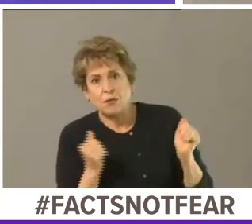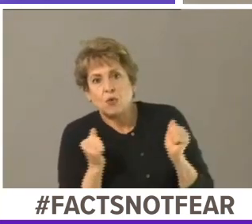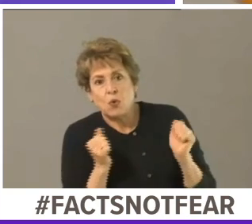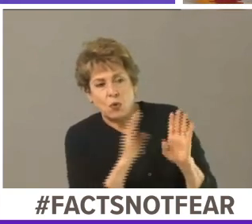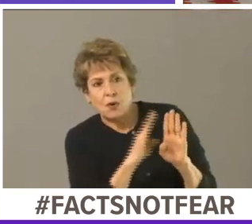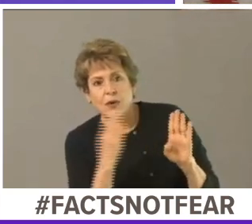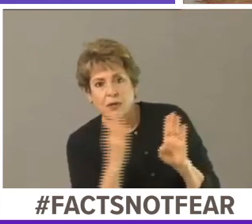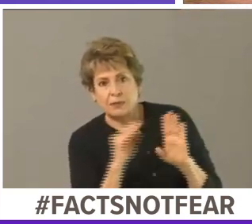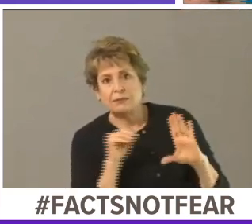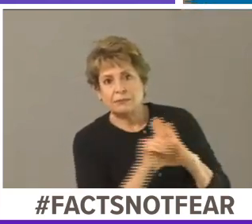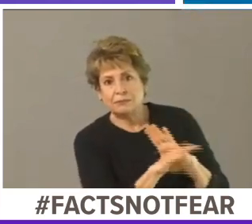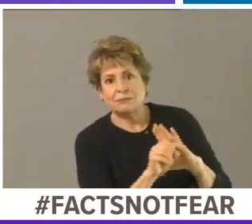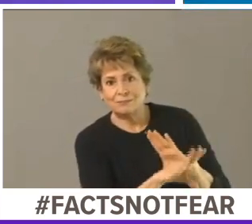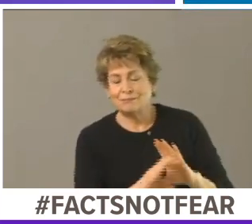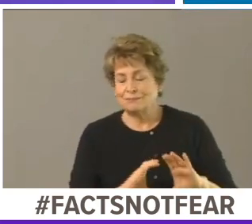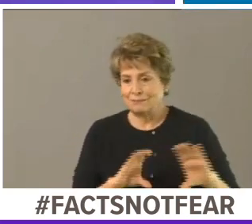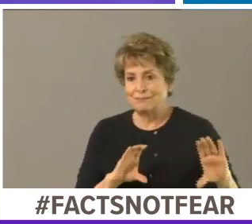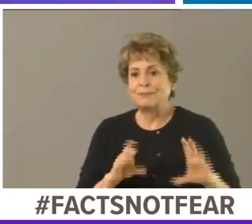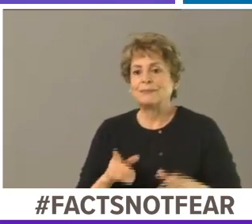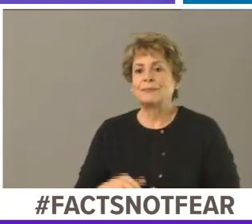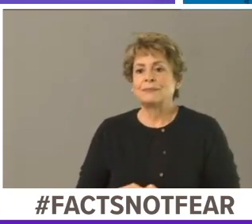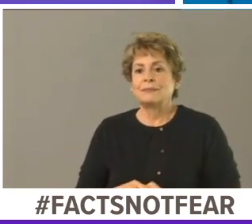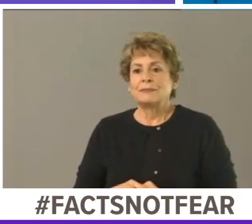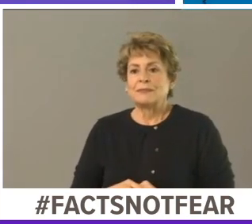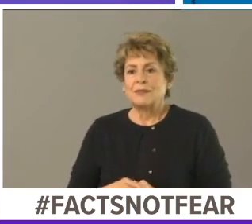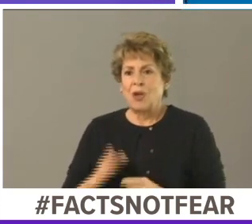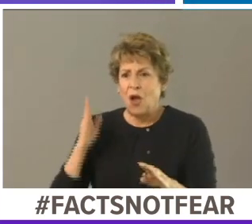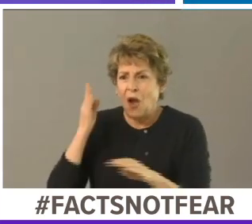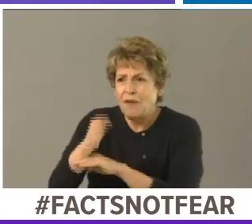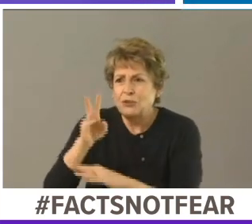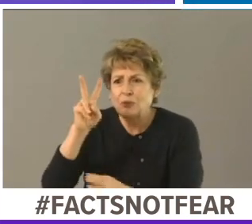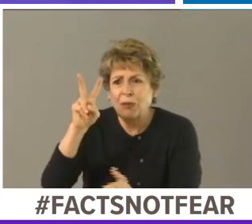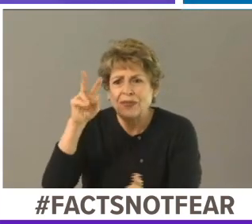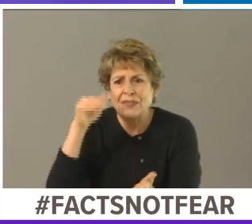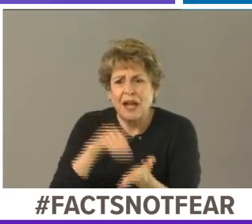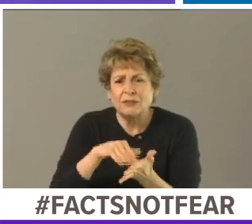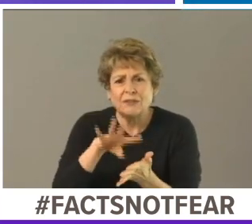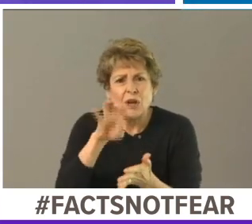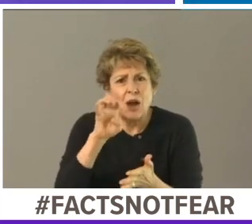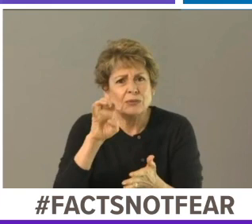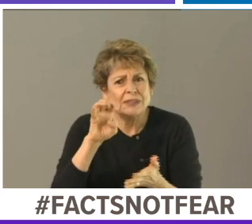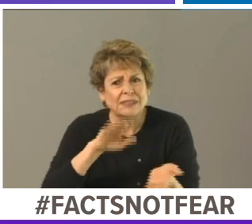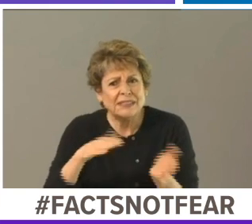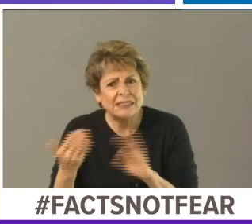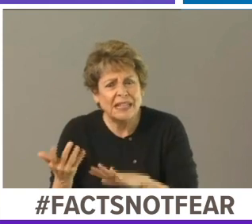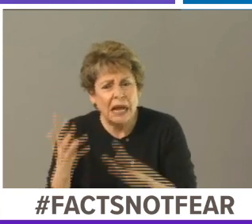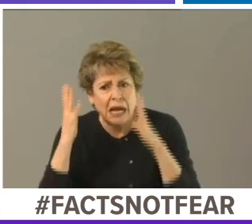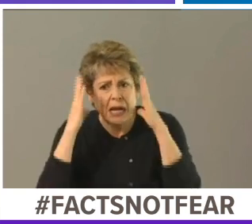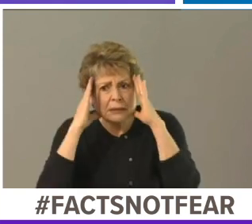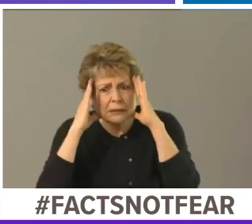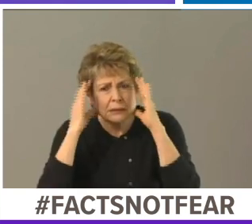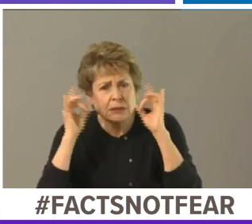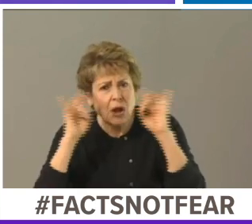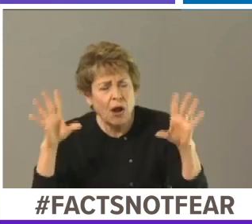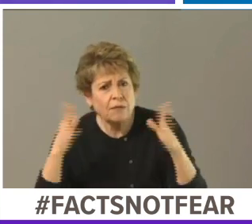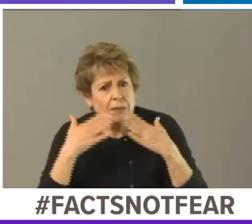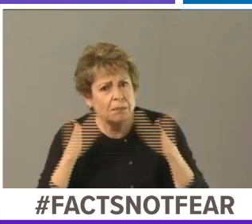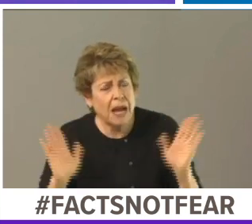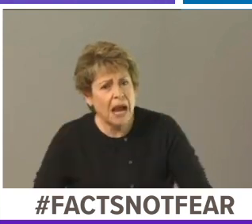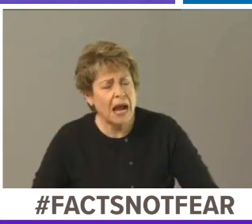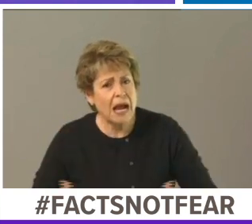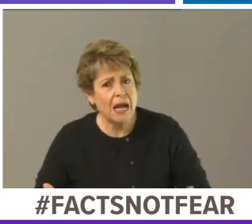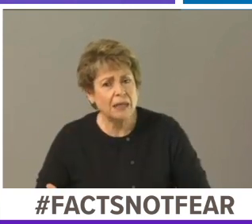mourn every death that we have. We don't want to have deaths, and we know that if we can reduce the spread of